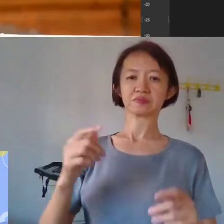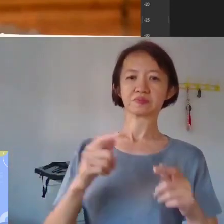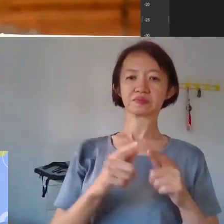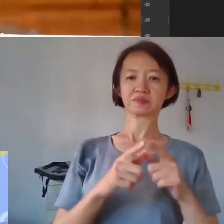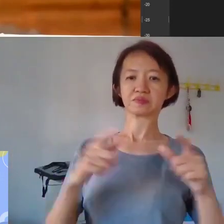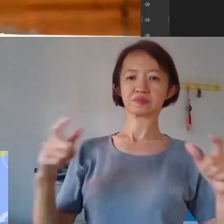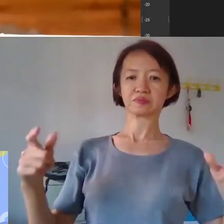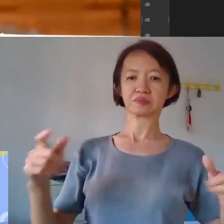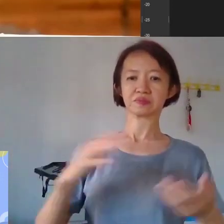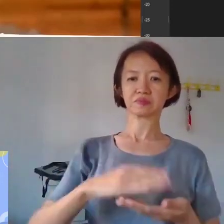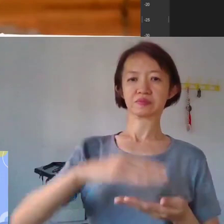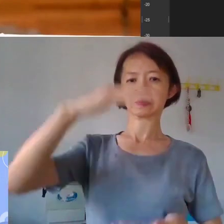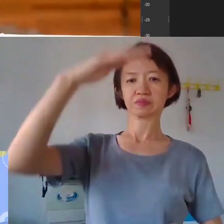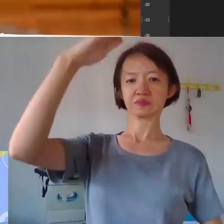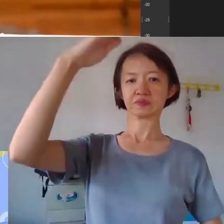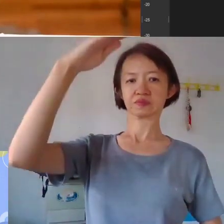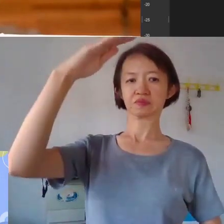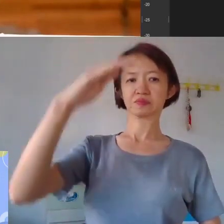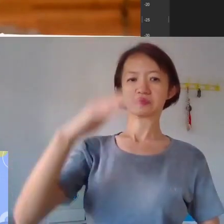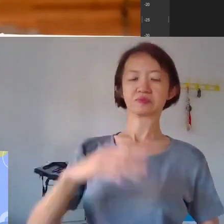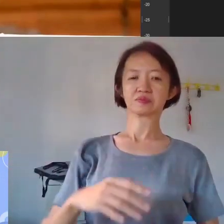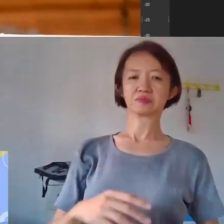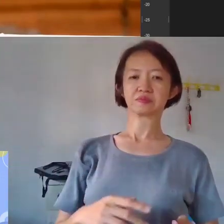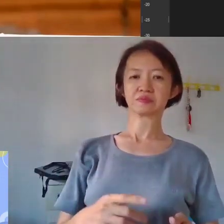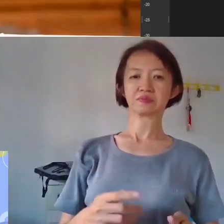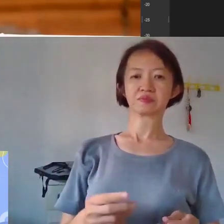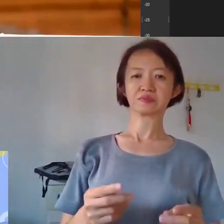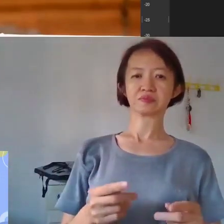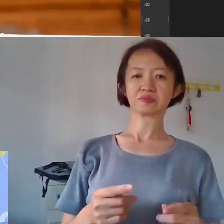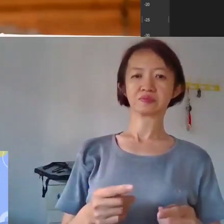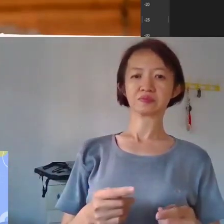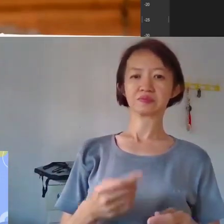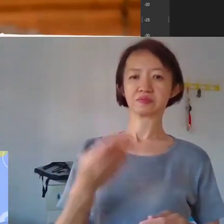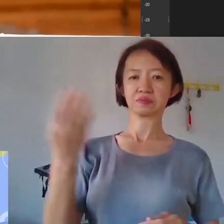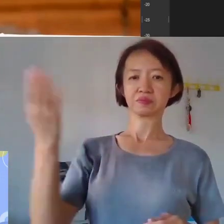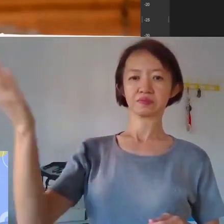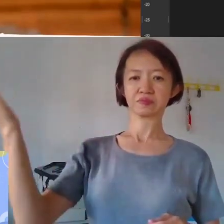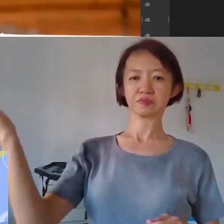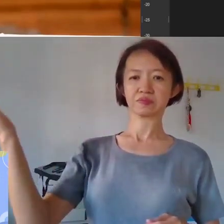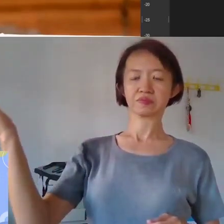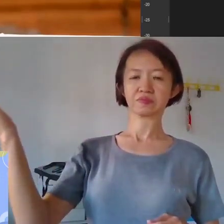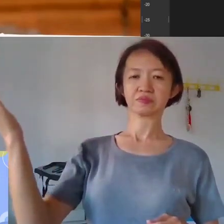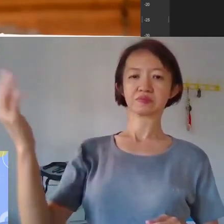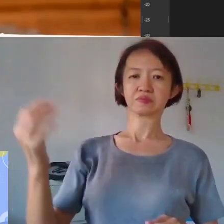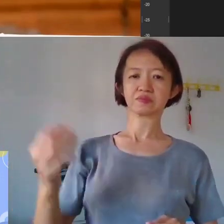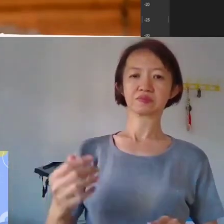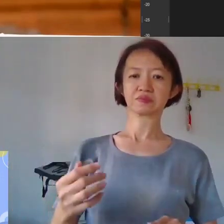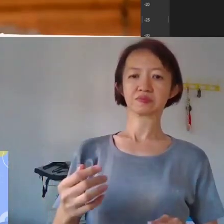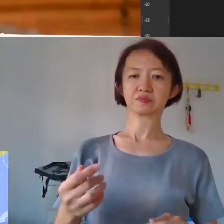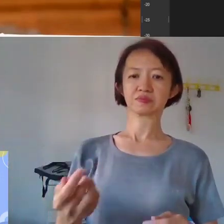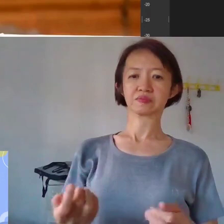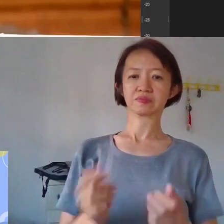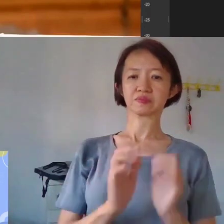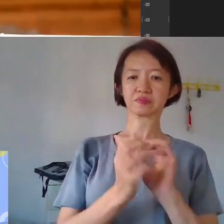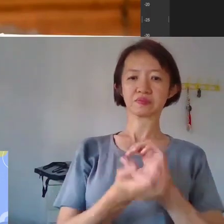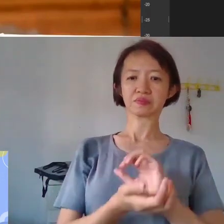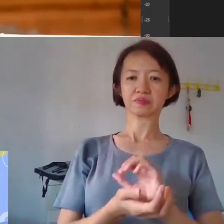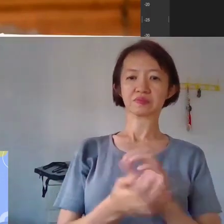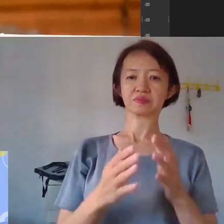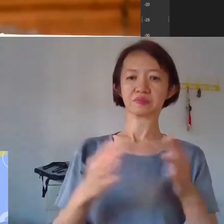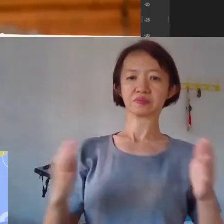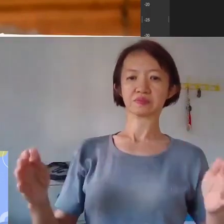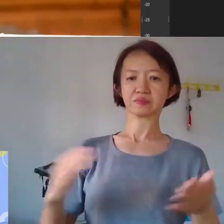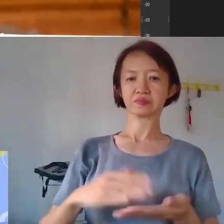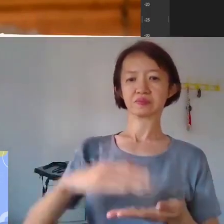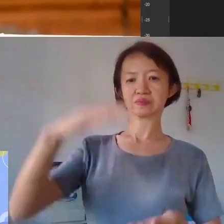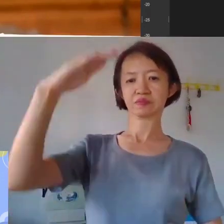so move it like this and up to the face. You can change the width and height if you need to increase the blur